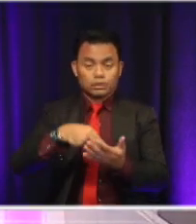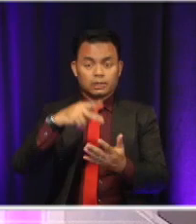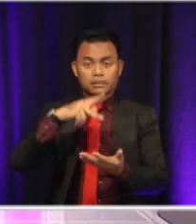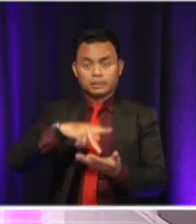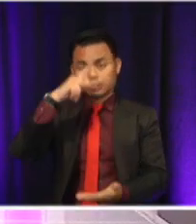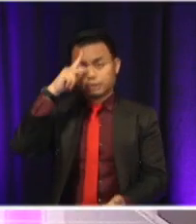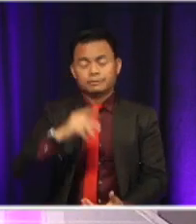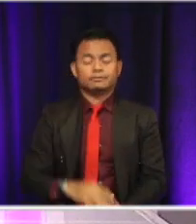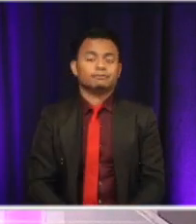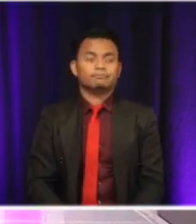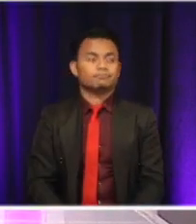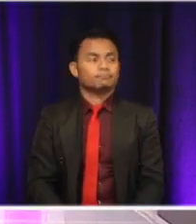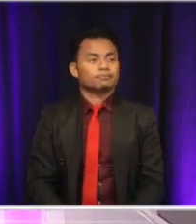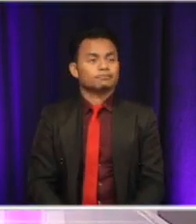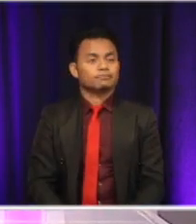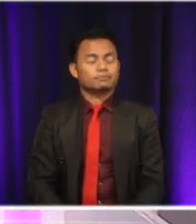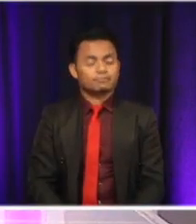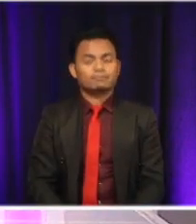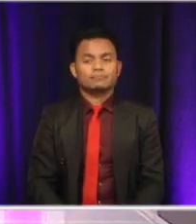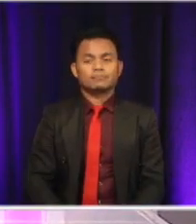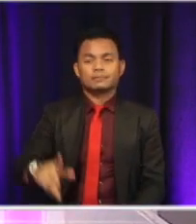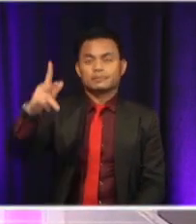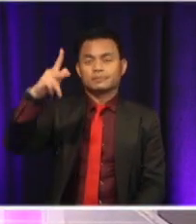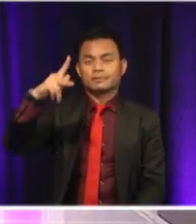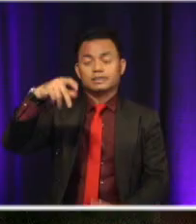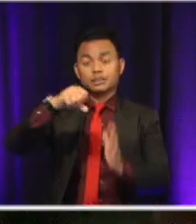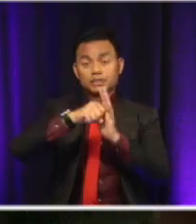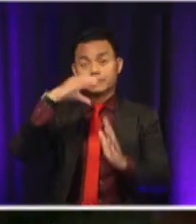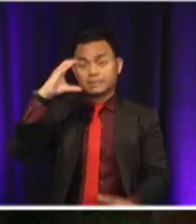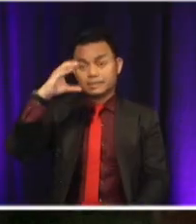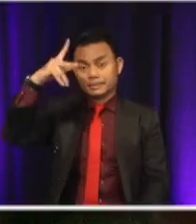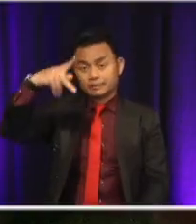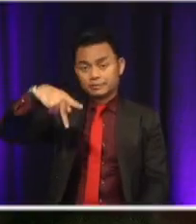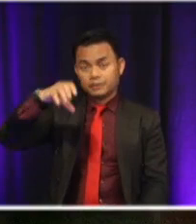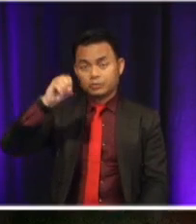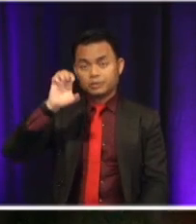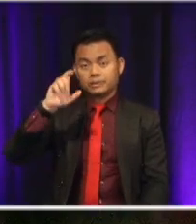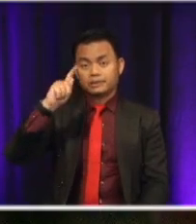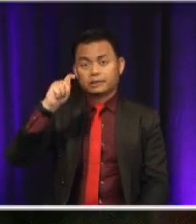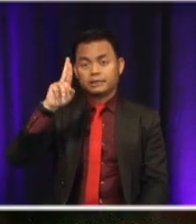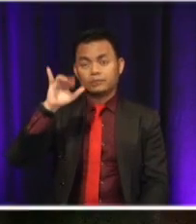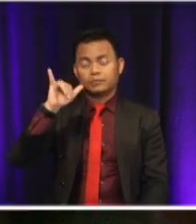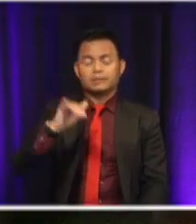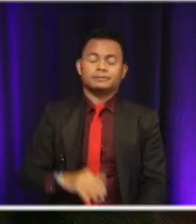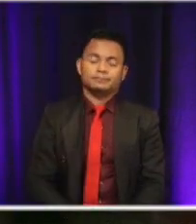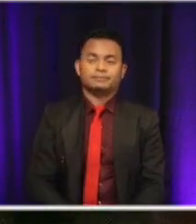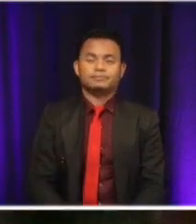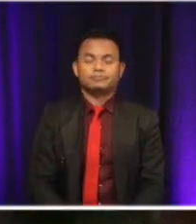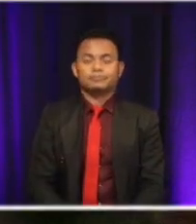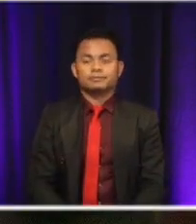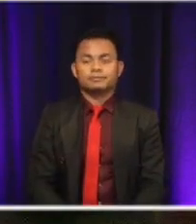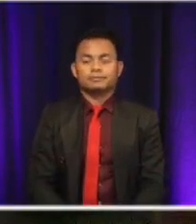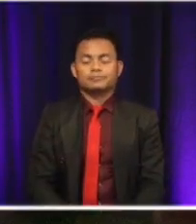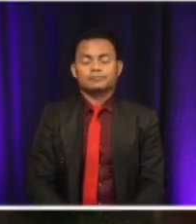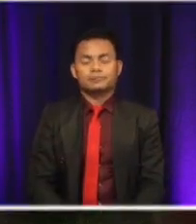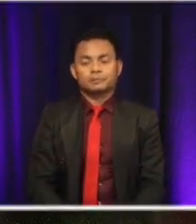poetry, one of my favorite parts and one of my favorite English literature, if I can say. So